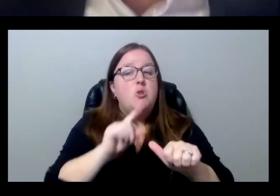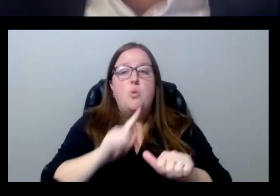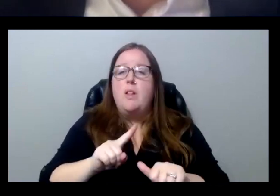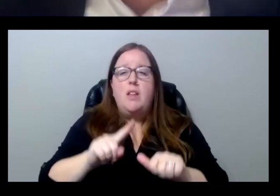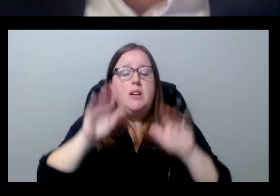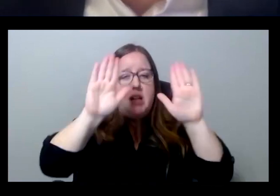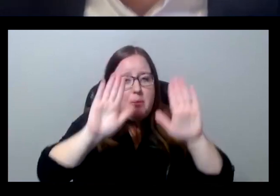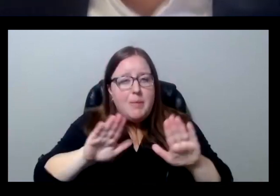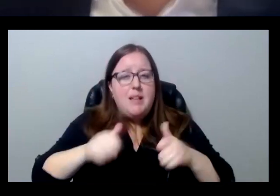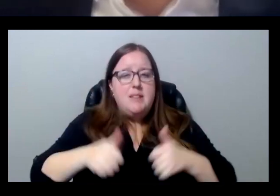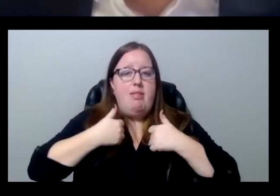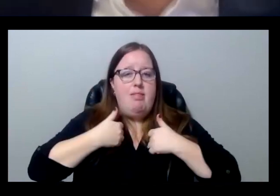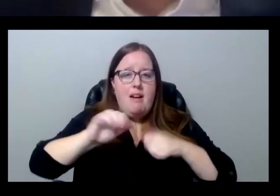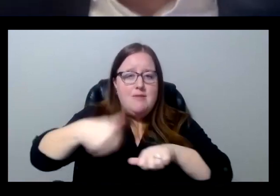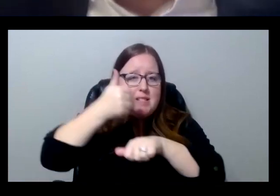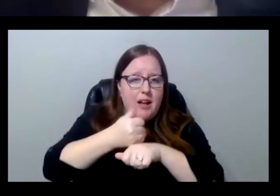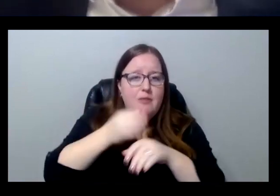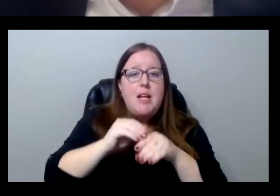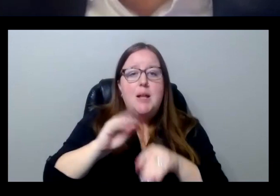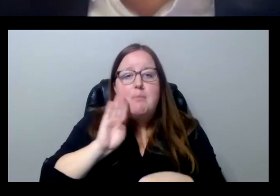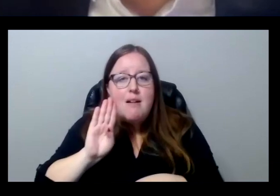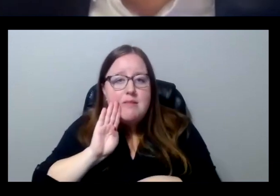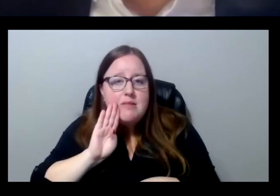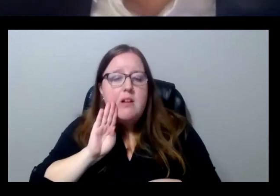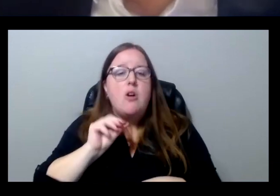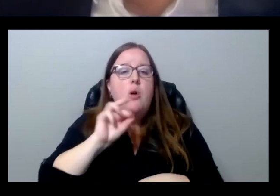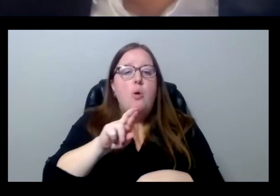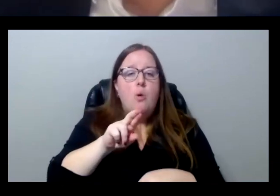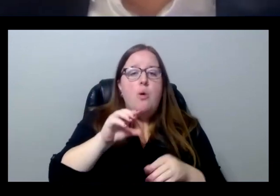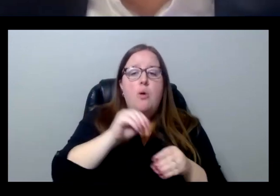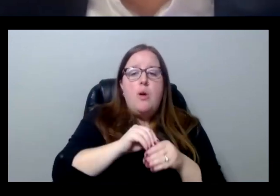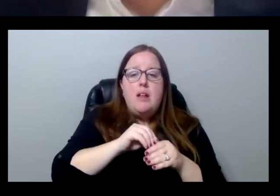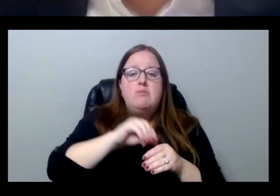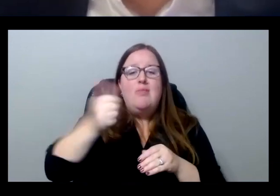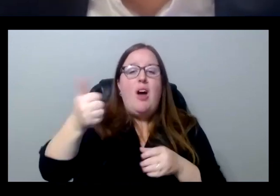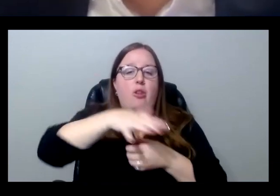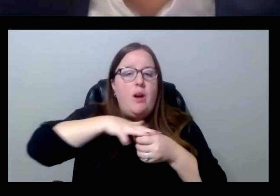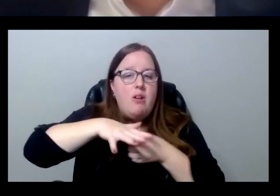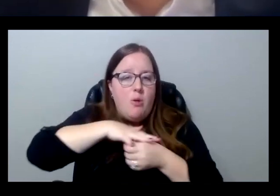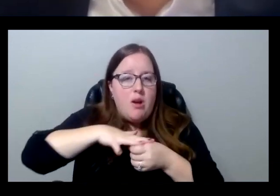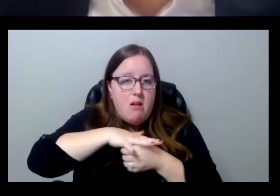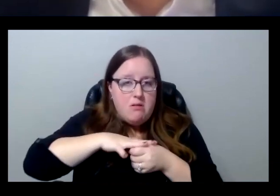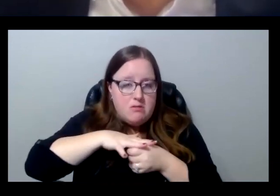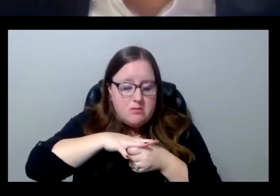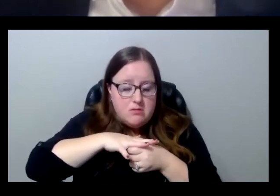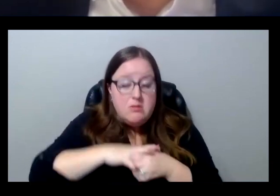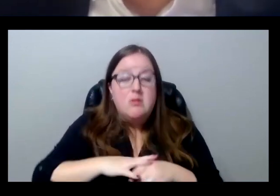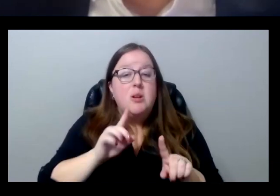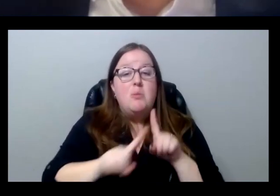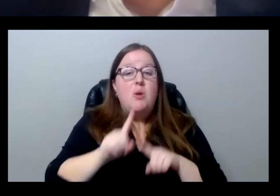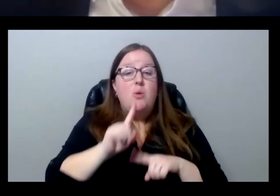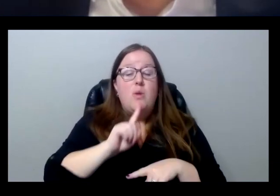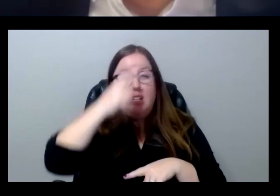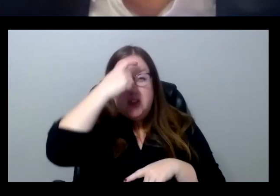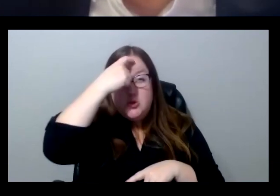to understand what it was like to be in a concentration camp, because he himself spent 3 months in Omarska with his father, actually,